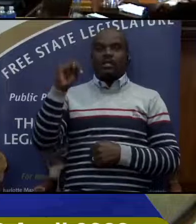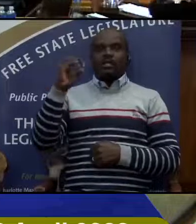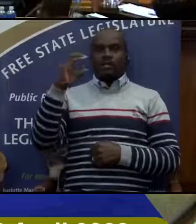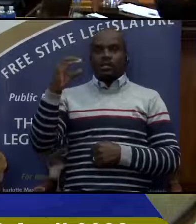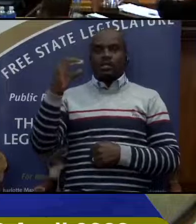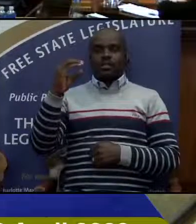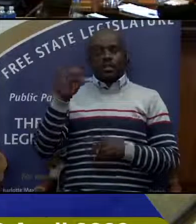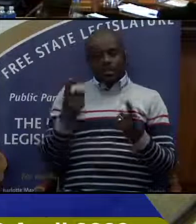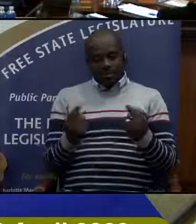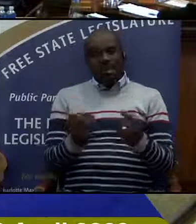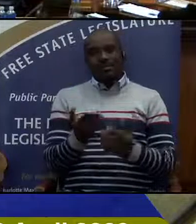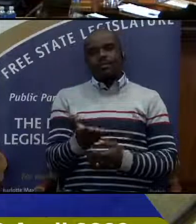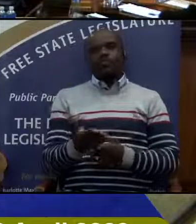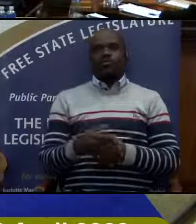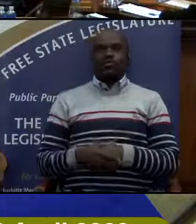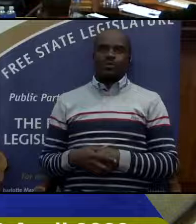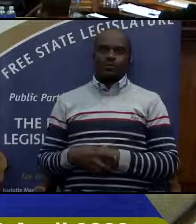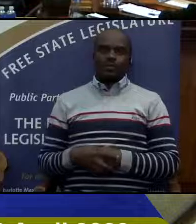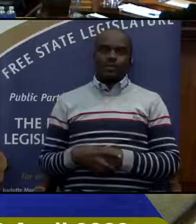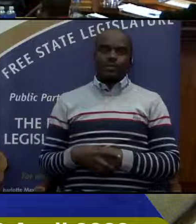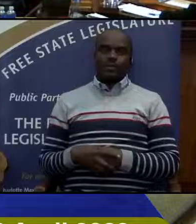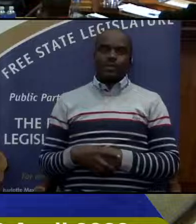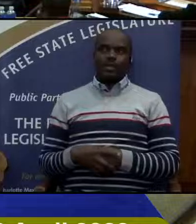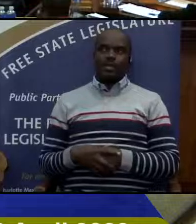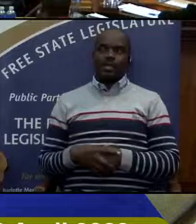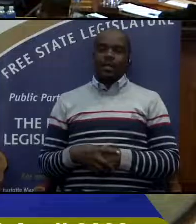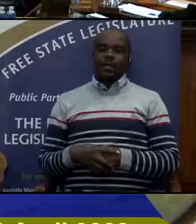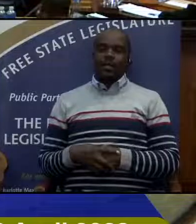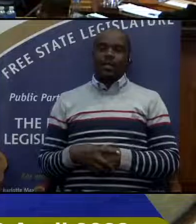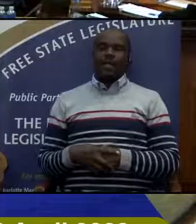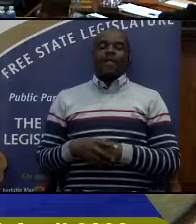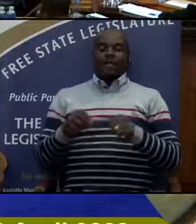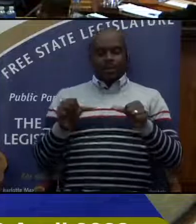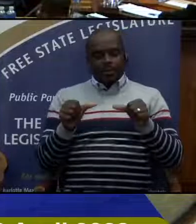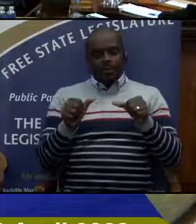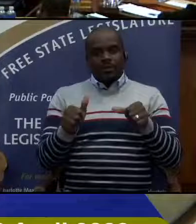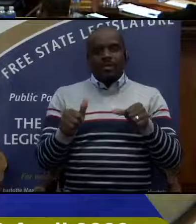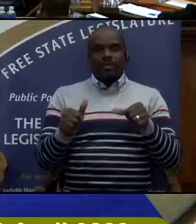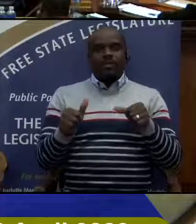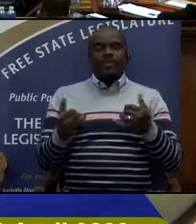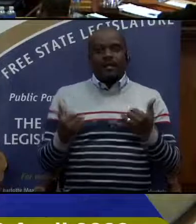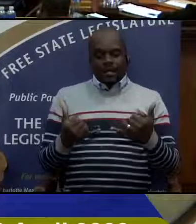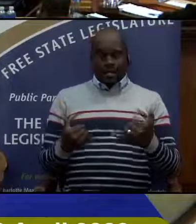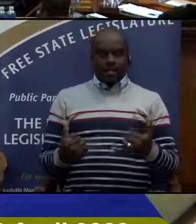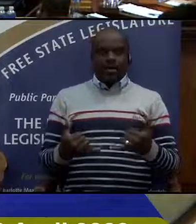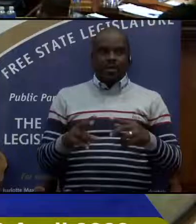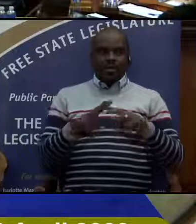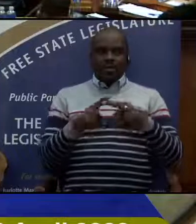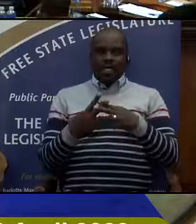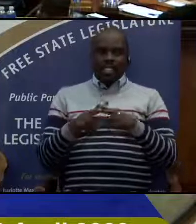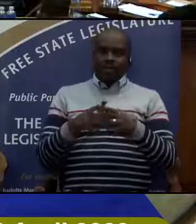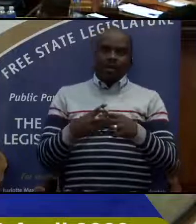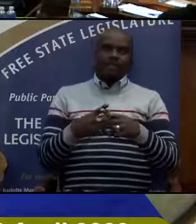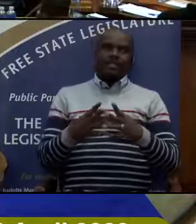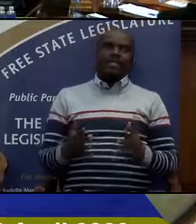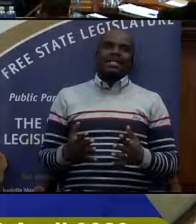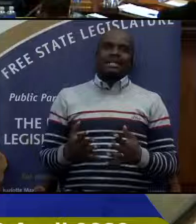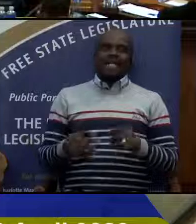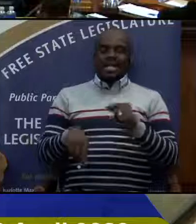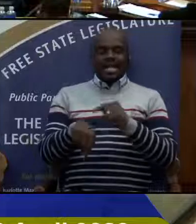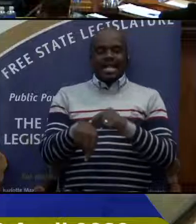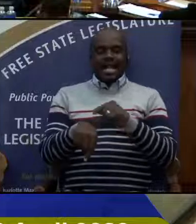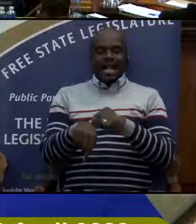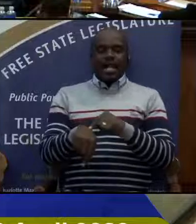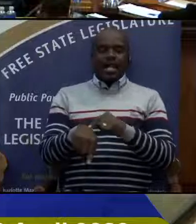race card. They have become that which they fought against with the same, and in some cases even